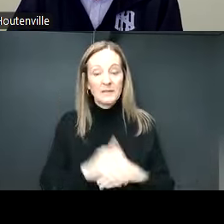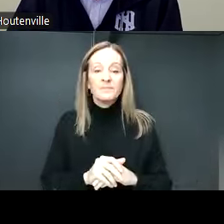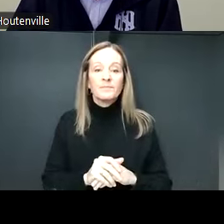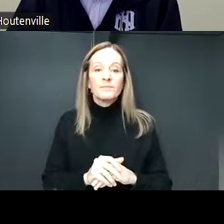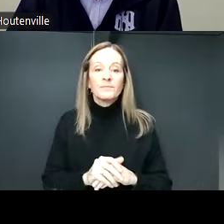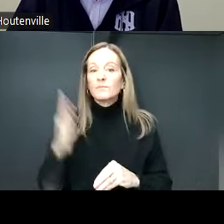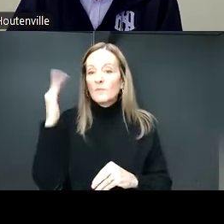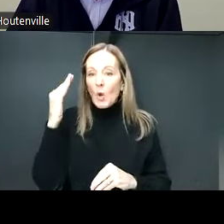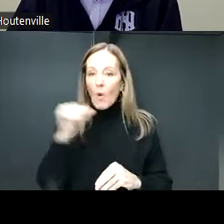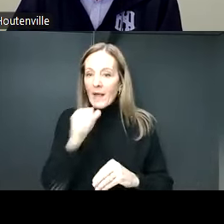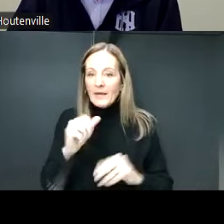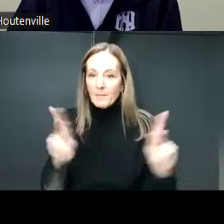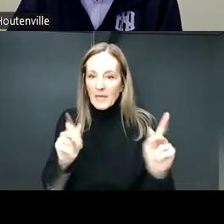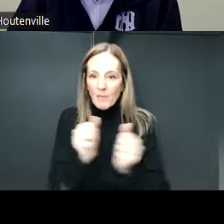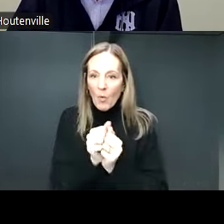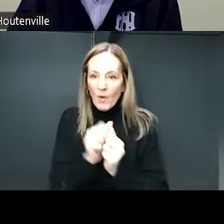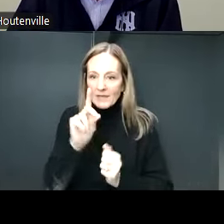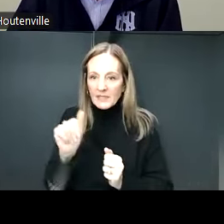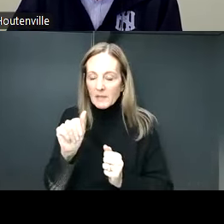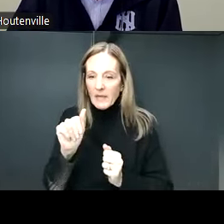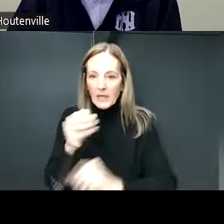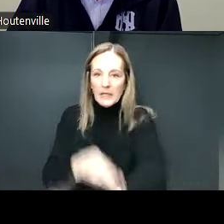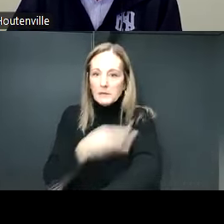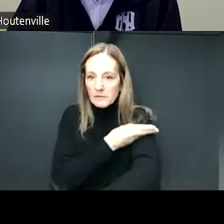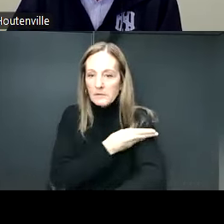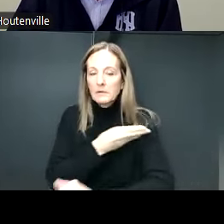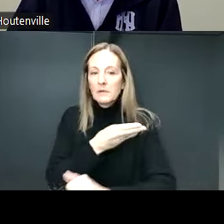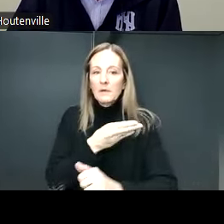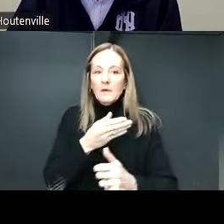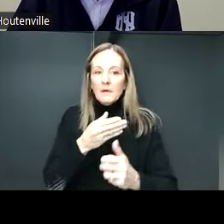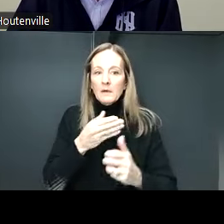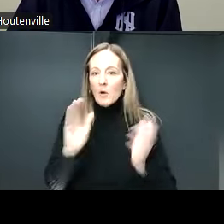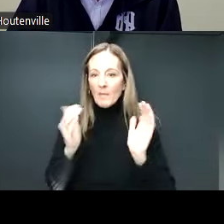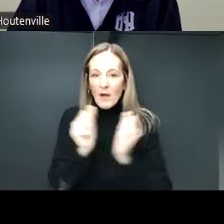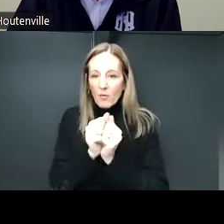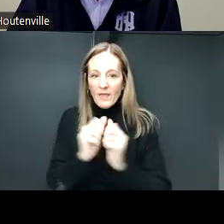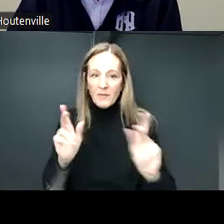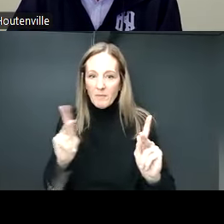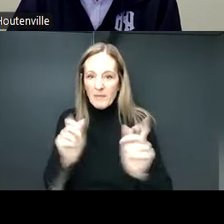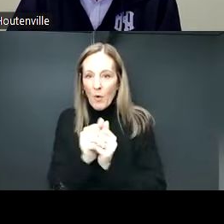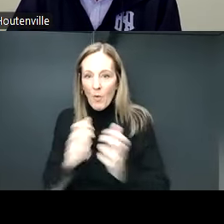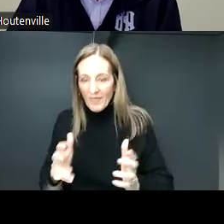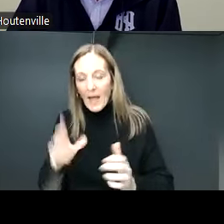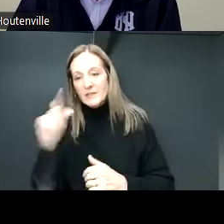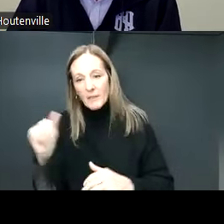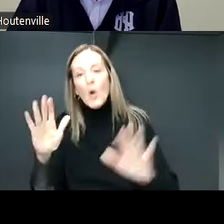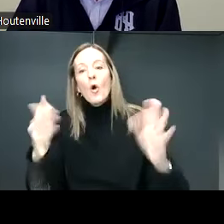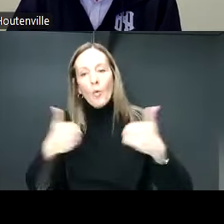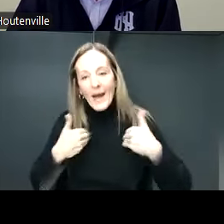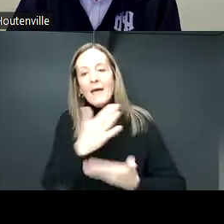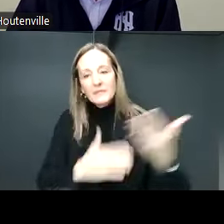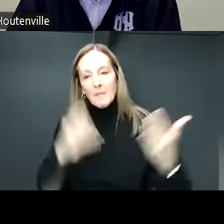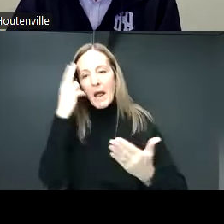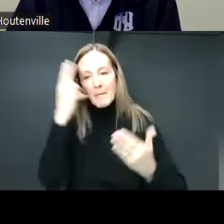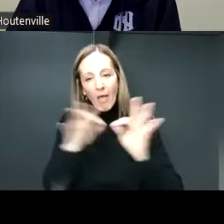Why didn't people with disabilities recover as quickly as people without disabilities? And there's some going hypothesis. I'd love to chat about it